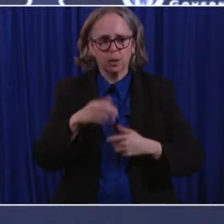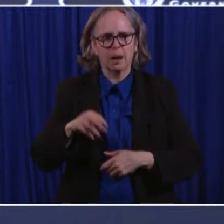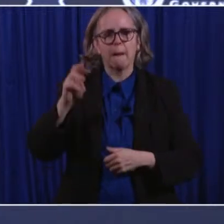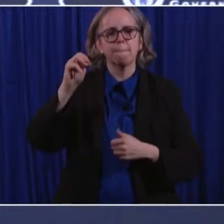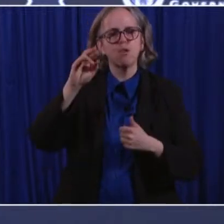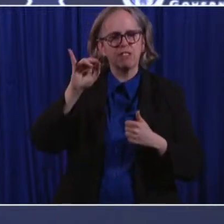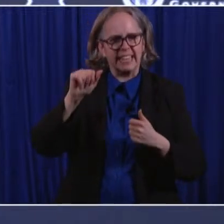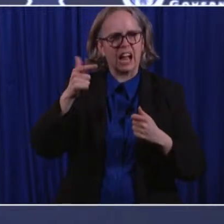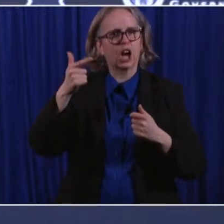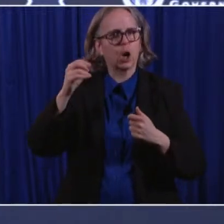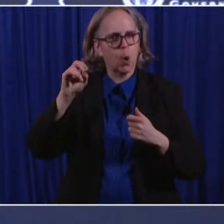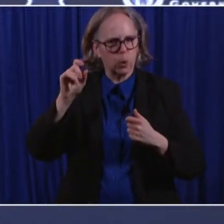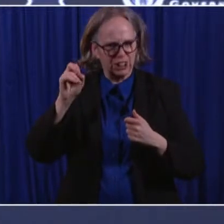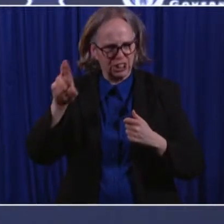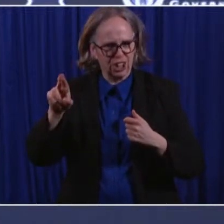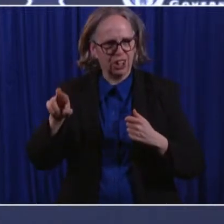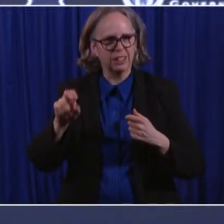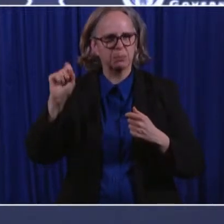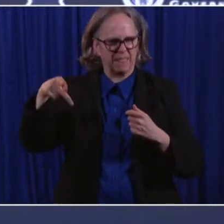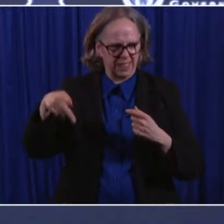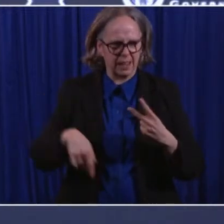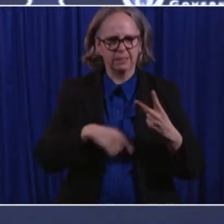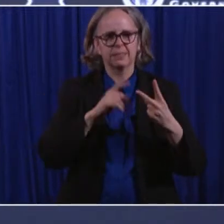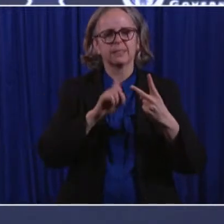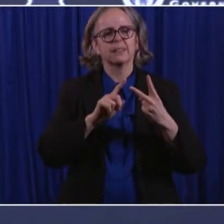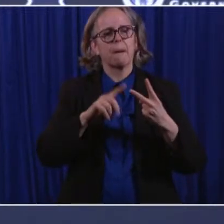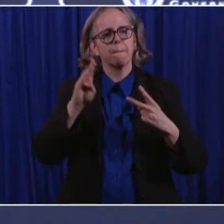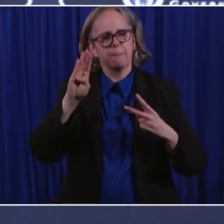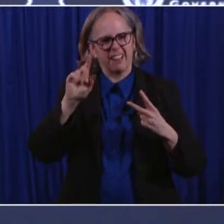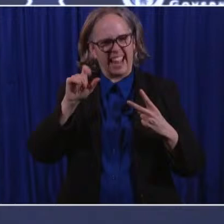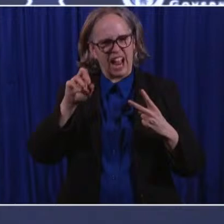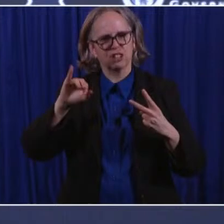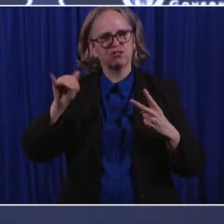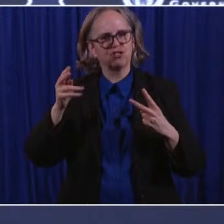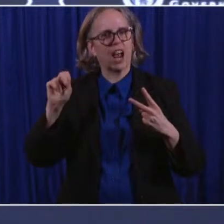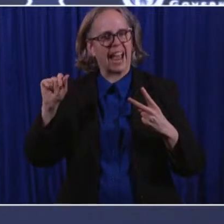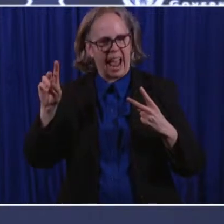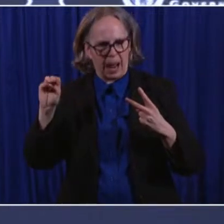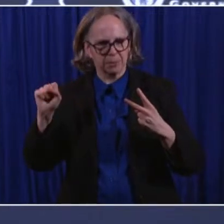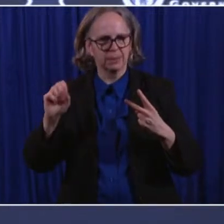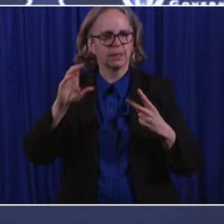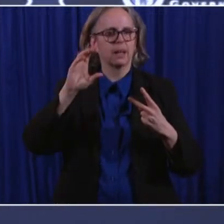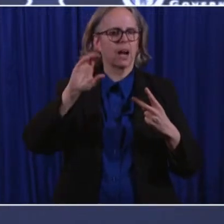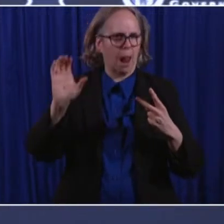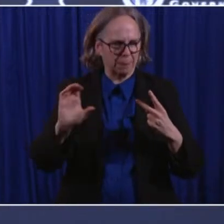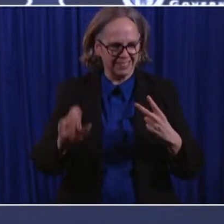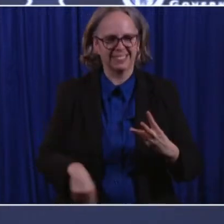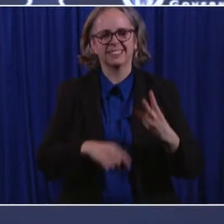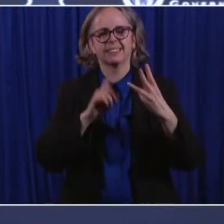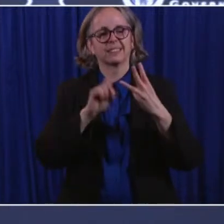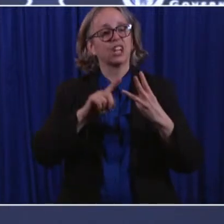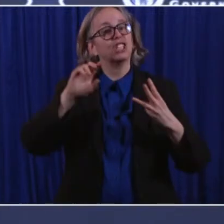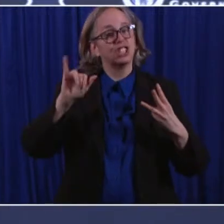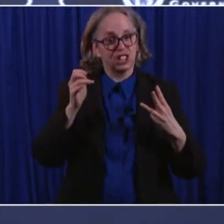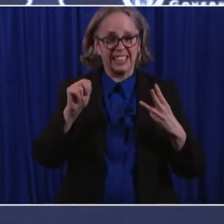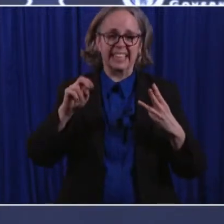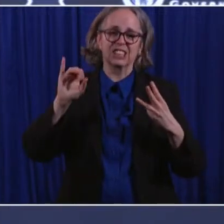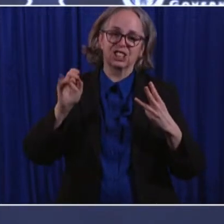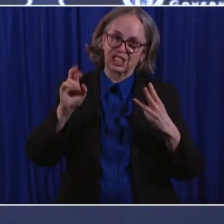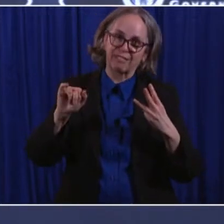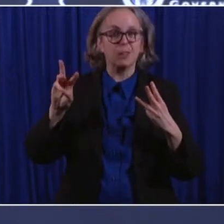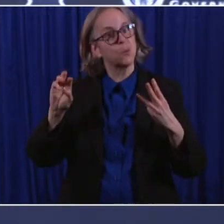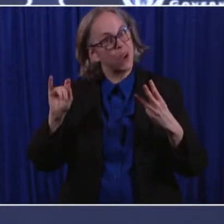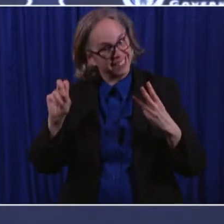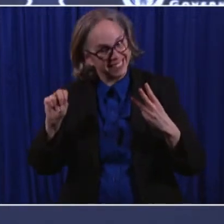Springfield, Blair and John Adams of Columbus, Ohio, Gene and Jerry Wilson of Harrison,